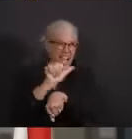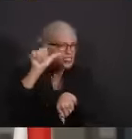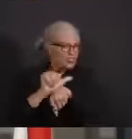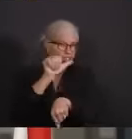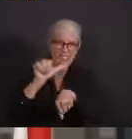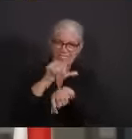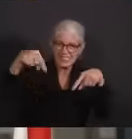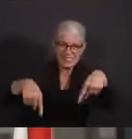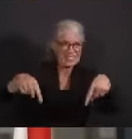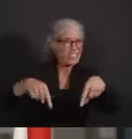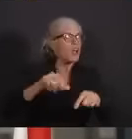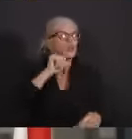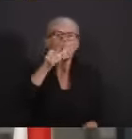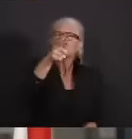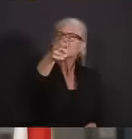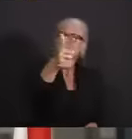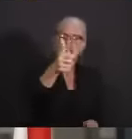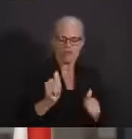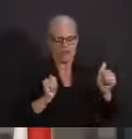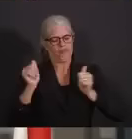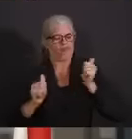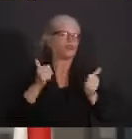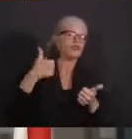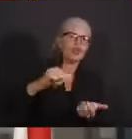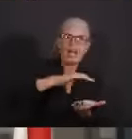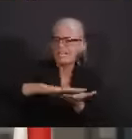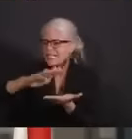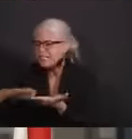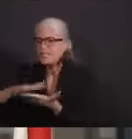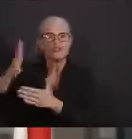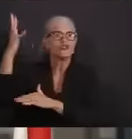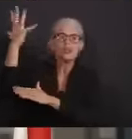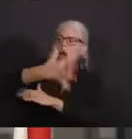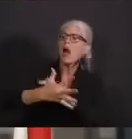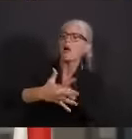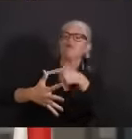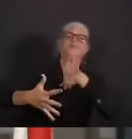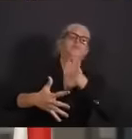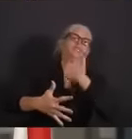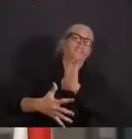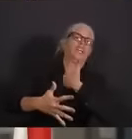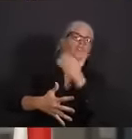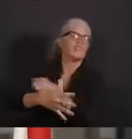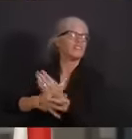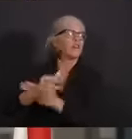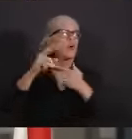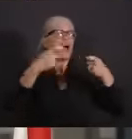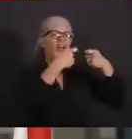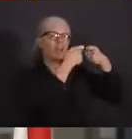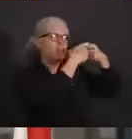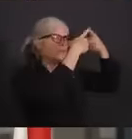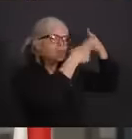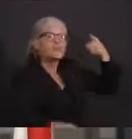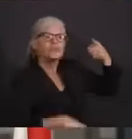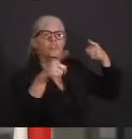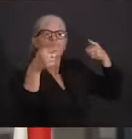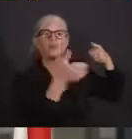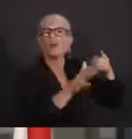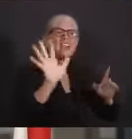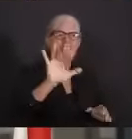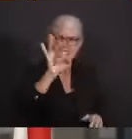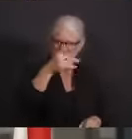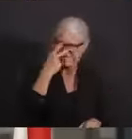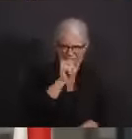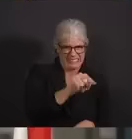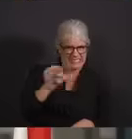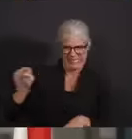to clean up the debris by yourself, especially fallen trees or power lines. If you see a dangerous condition, please report them to your local authorities utilizing